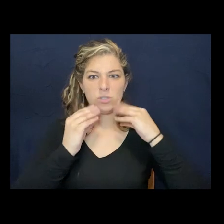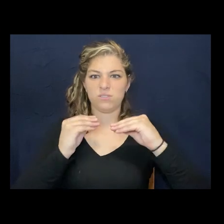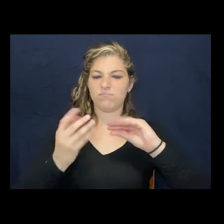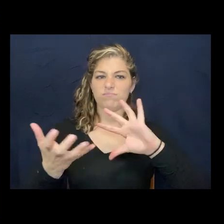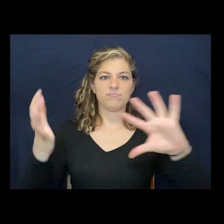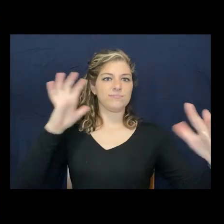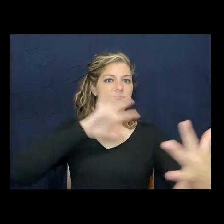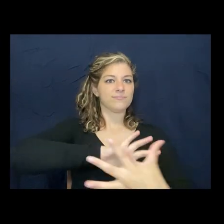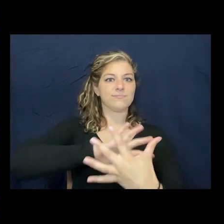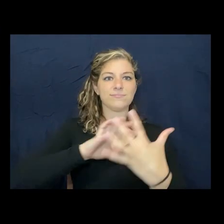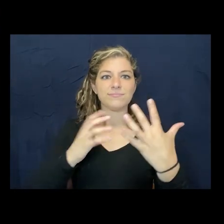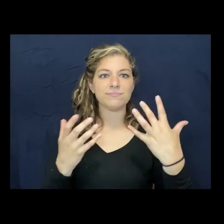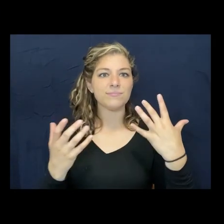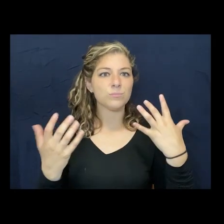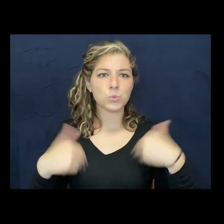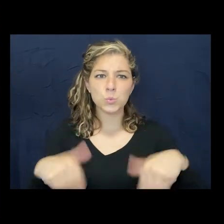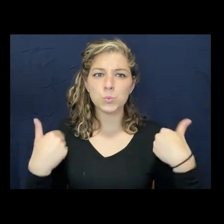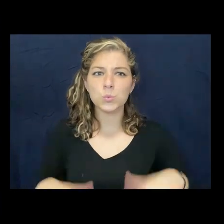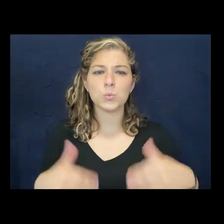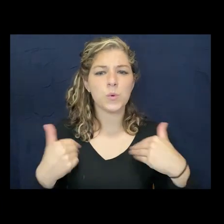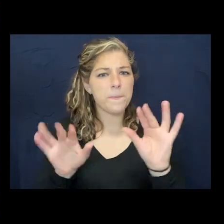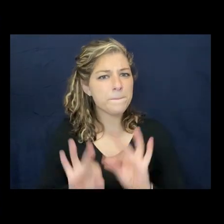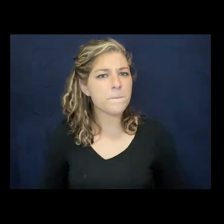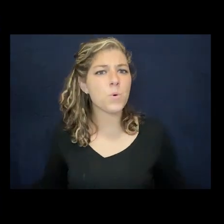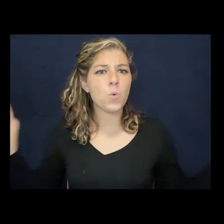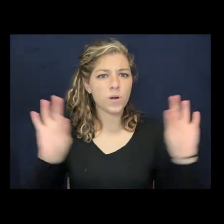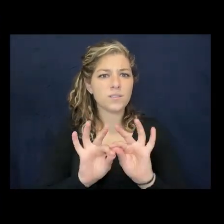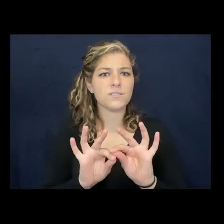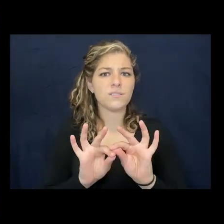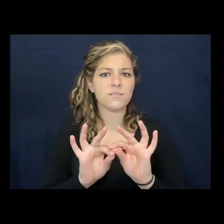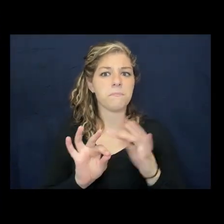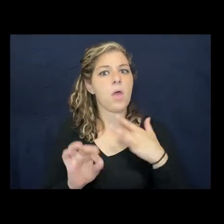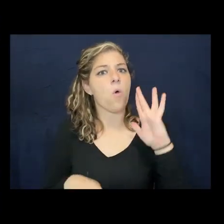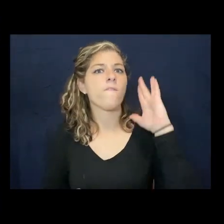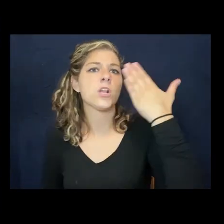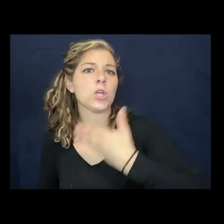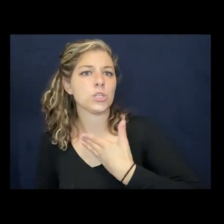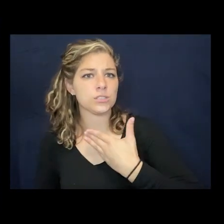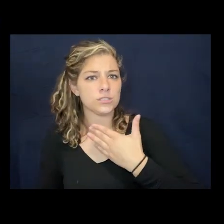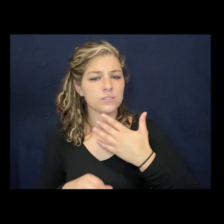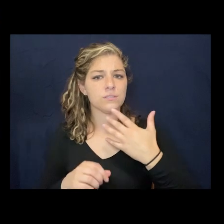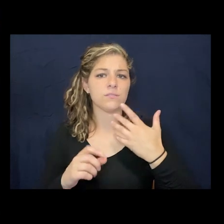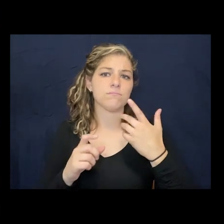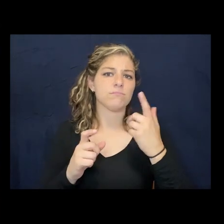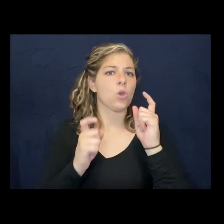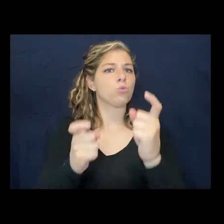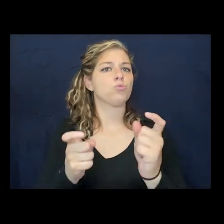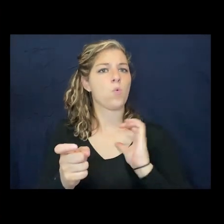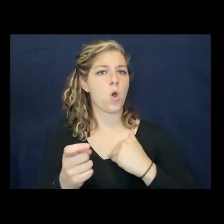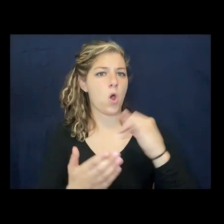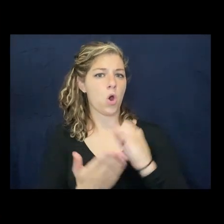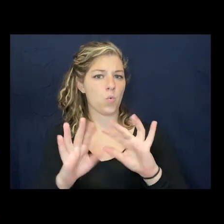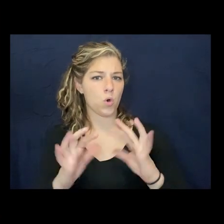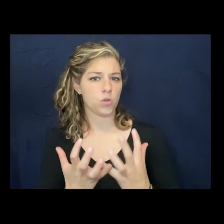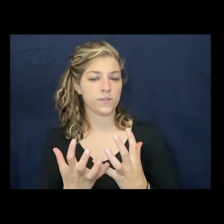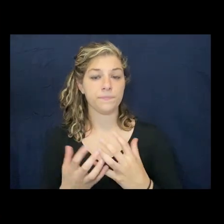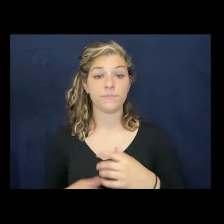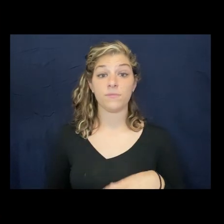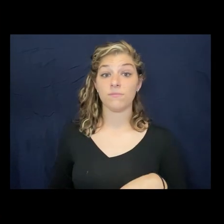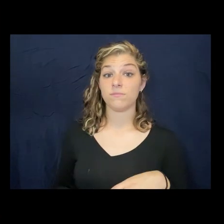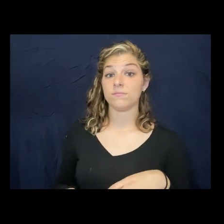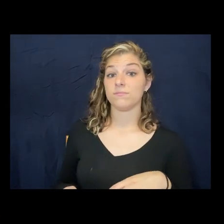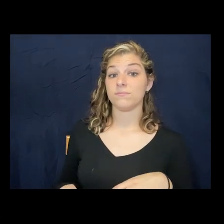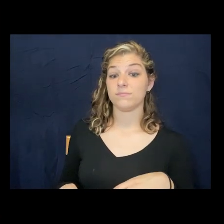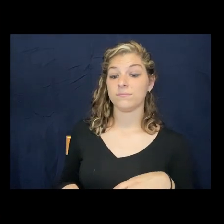these ever-evolving collections and important, often overlooked, contributions to the art world. Fearful